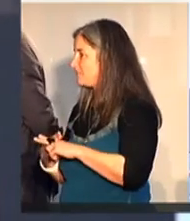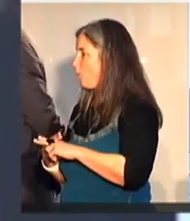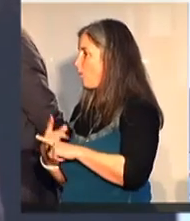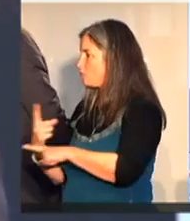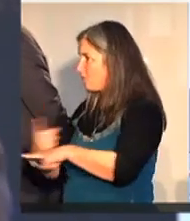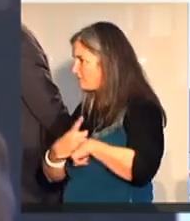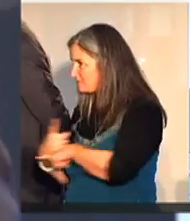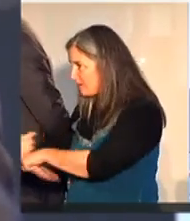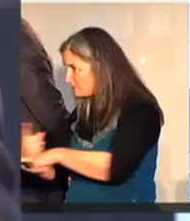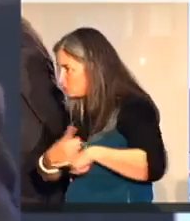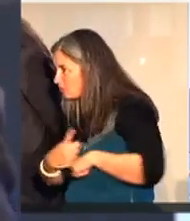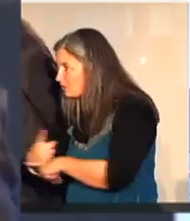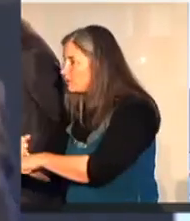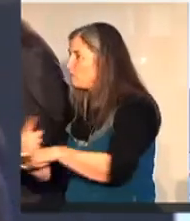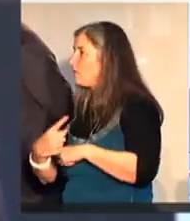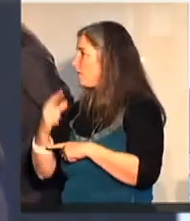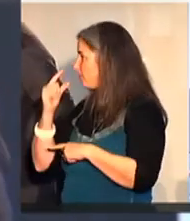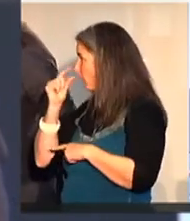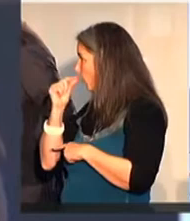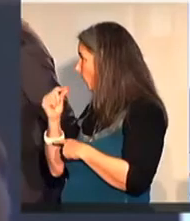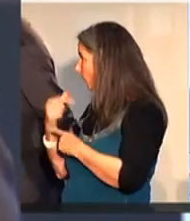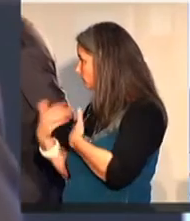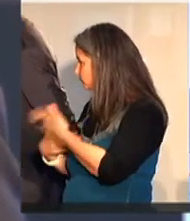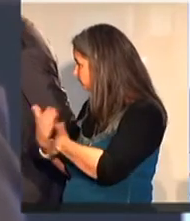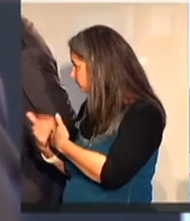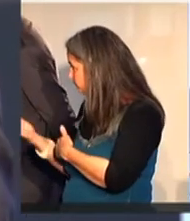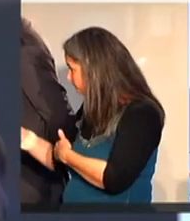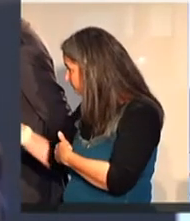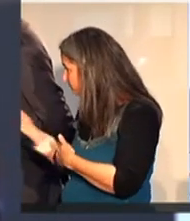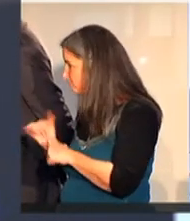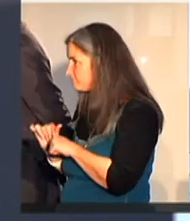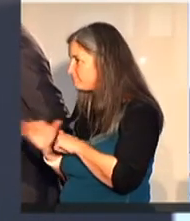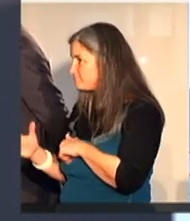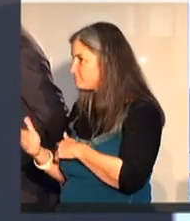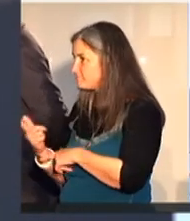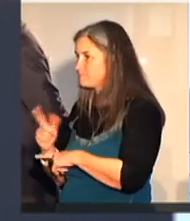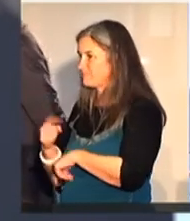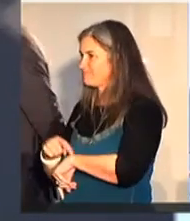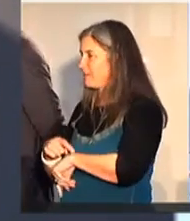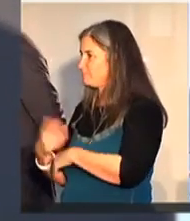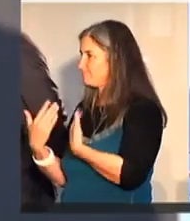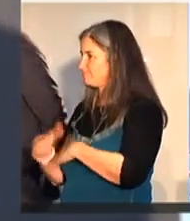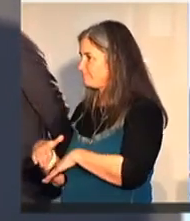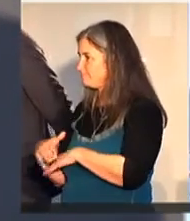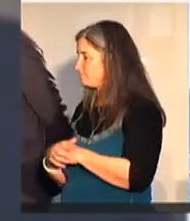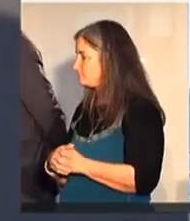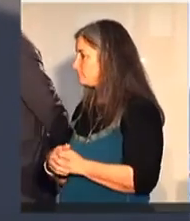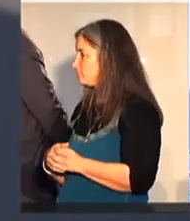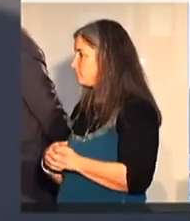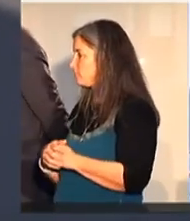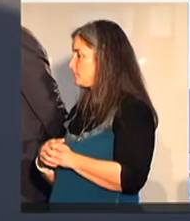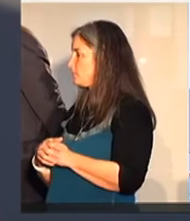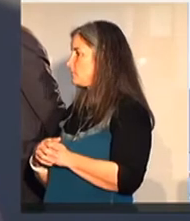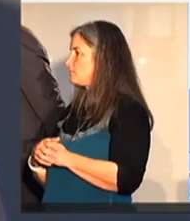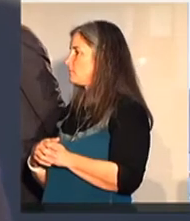that could readily go in this form for a lot longer. However, it can't. What it can do, though, is when